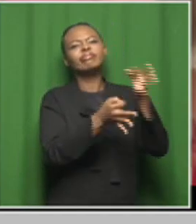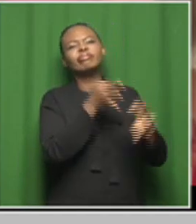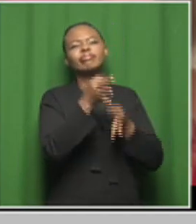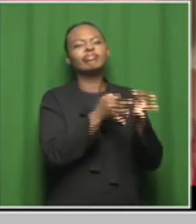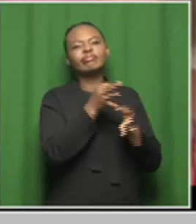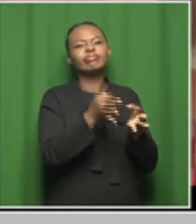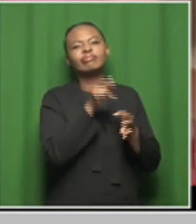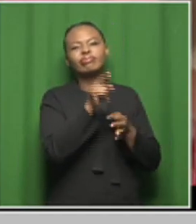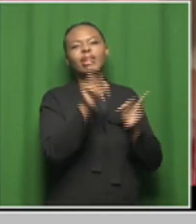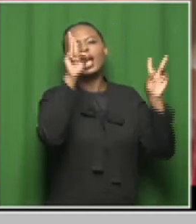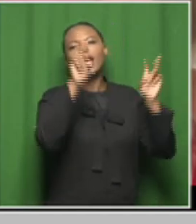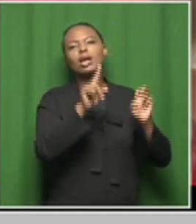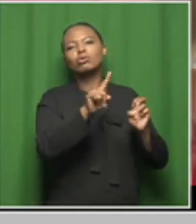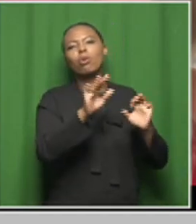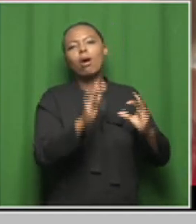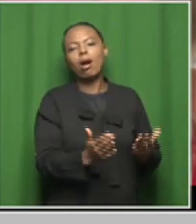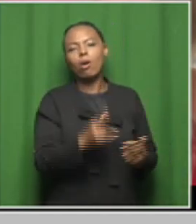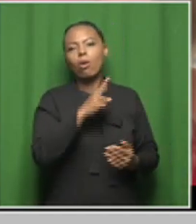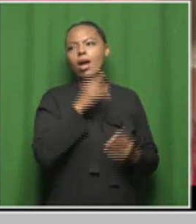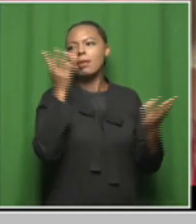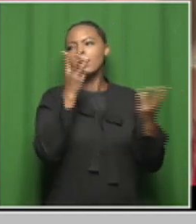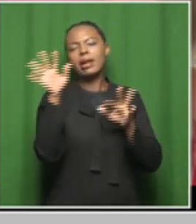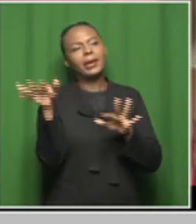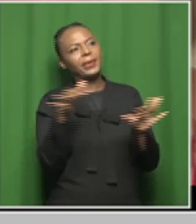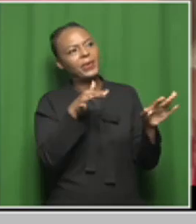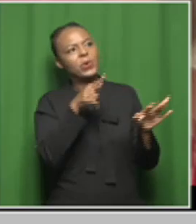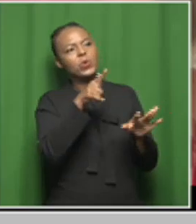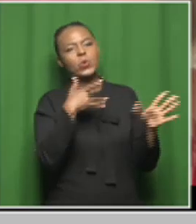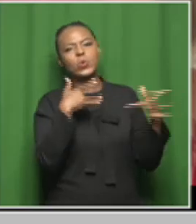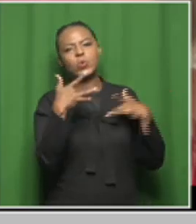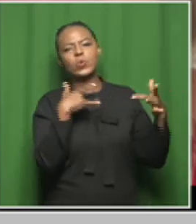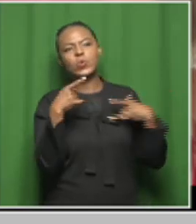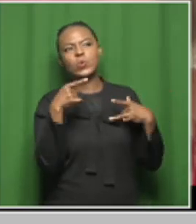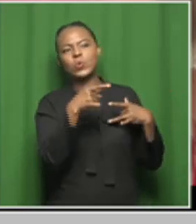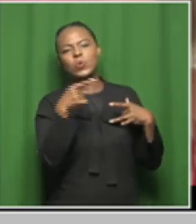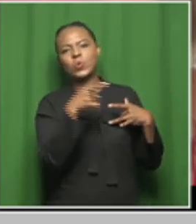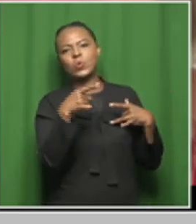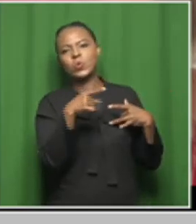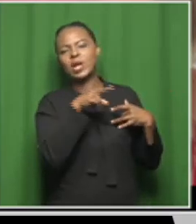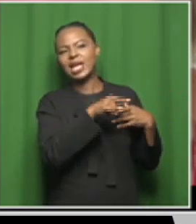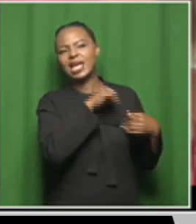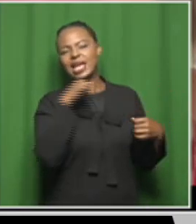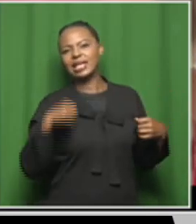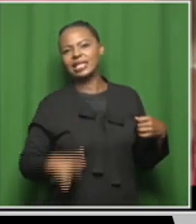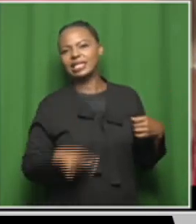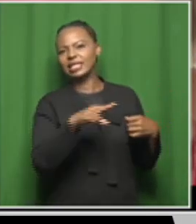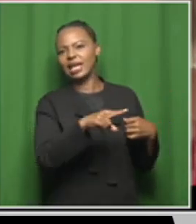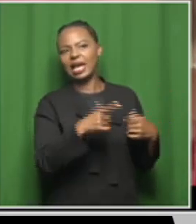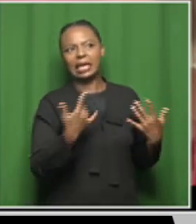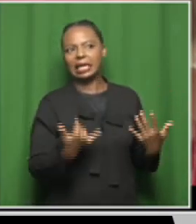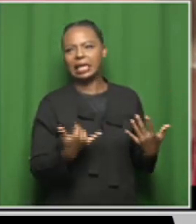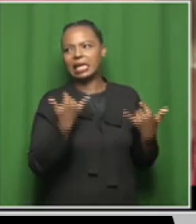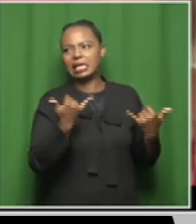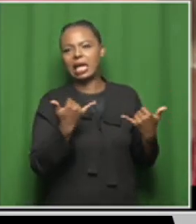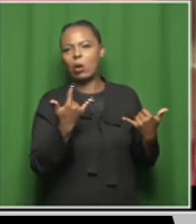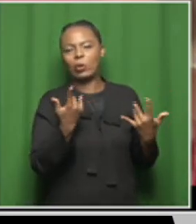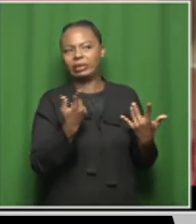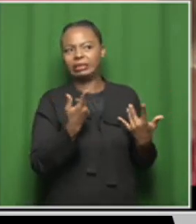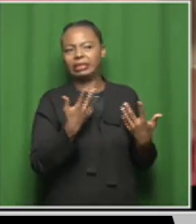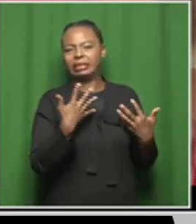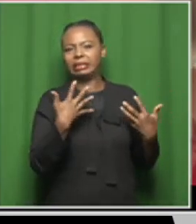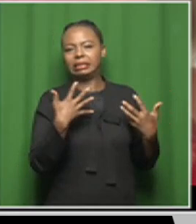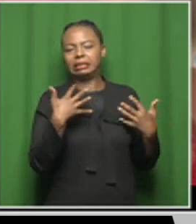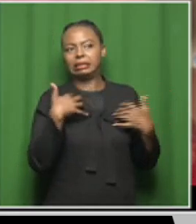are looking at that and there's great concern because people are worried. Nobody wants to go into another lockdown, which is perhaps one